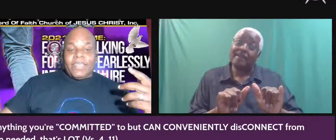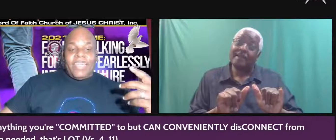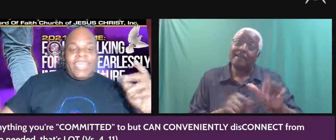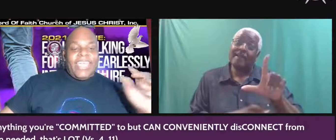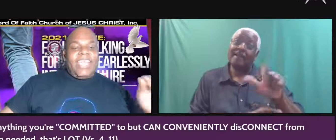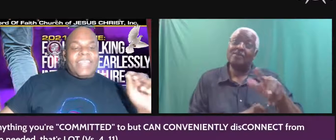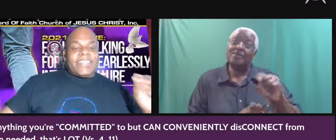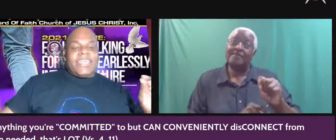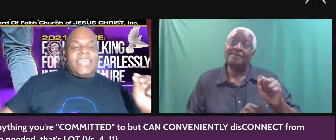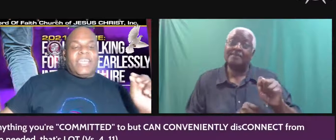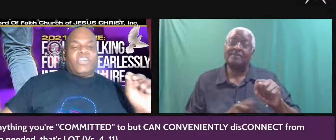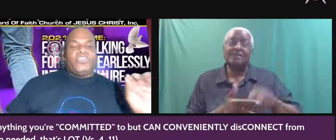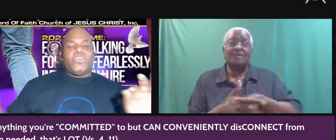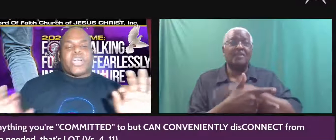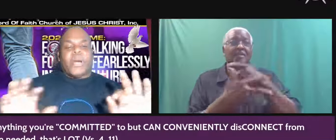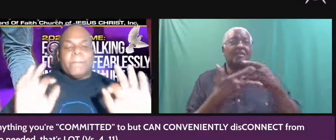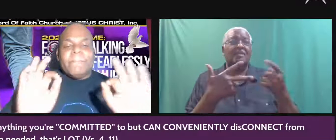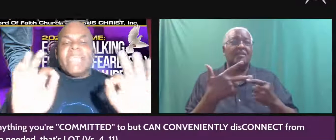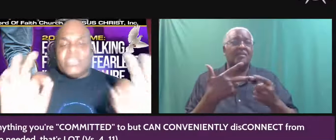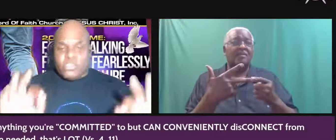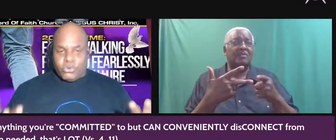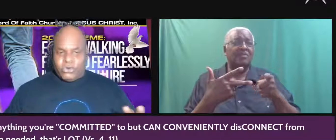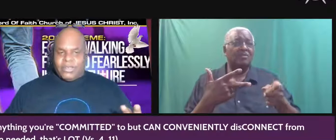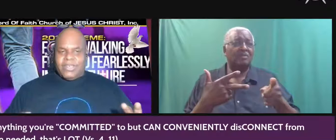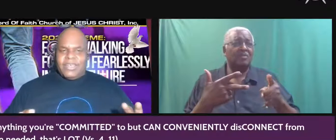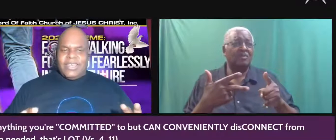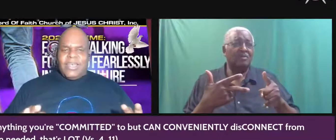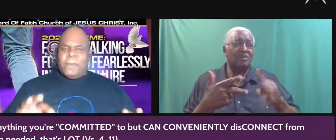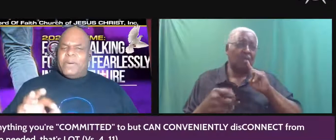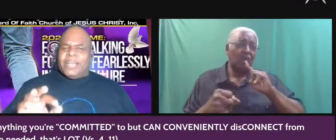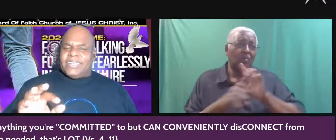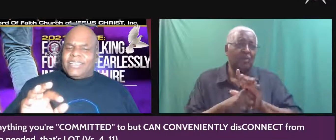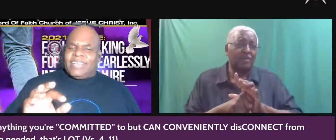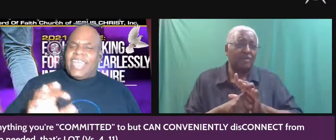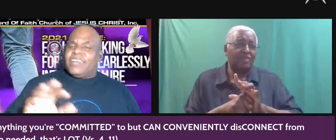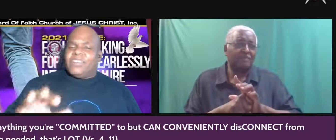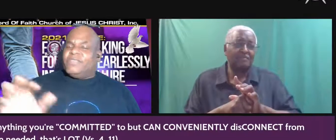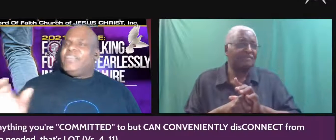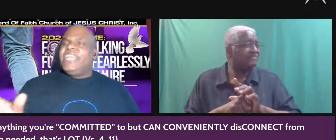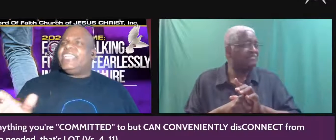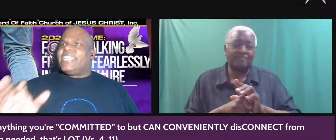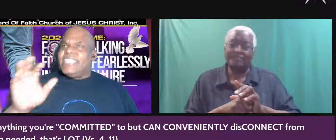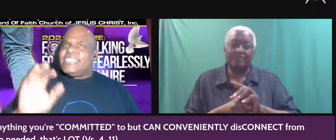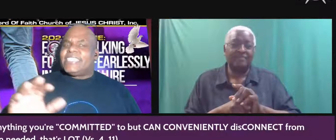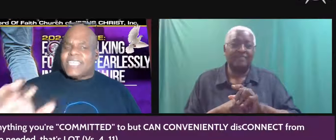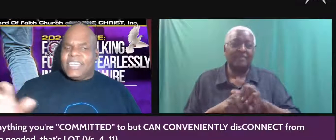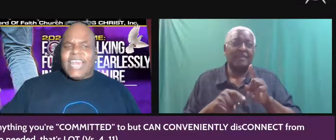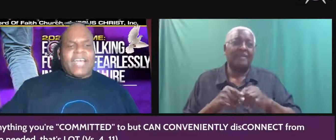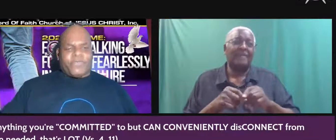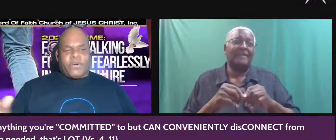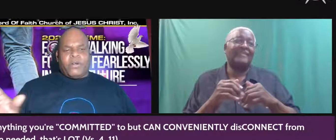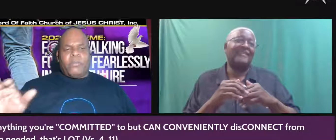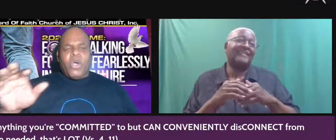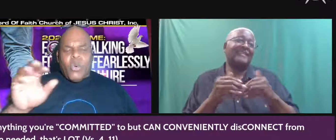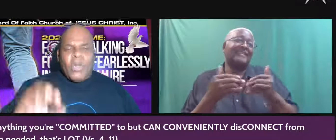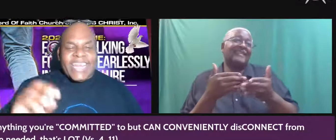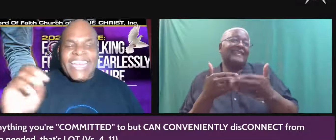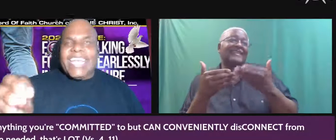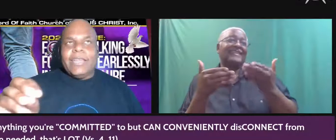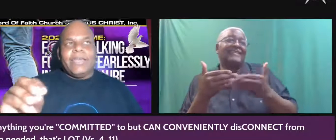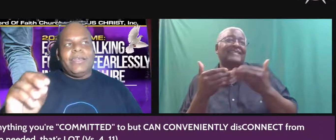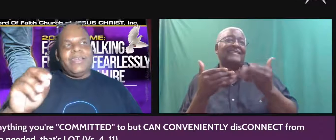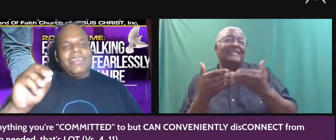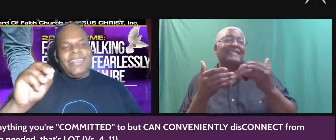thing. Anything you're committed to, but can conveniently disconnect from